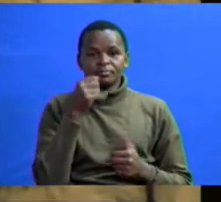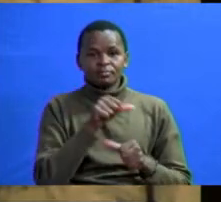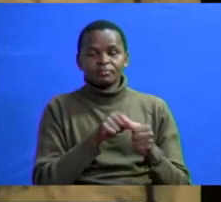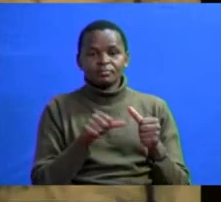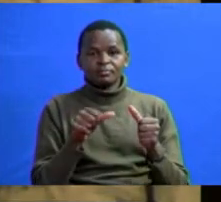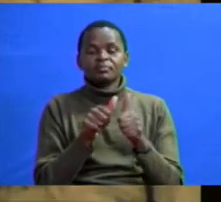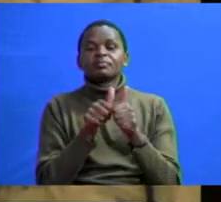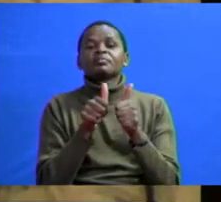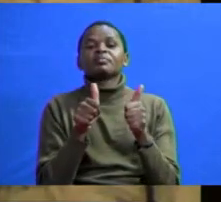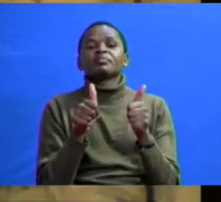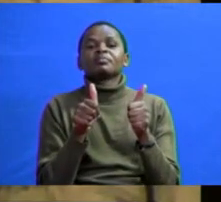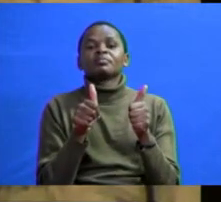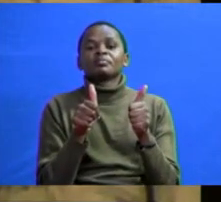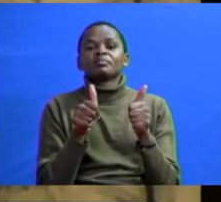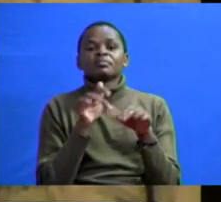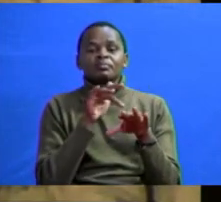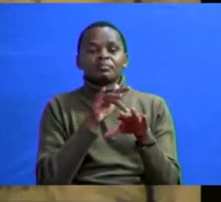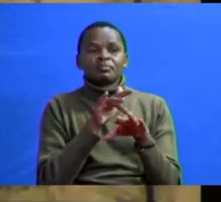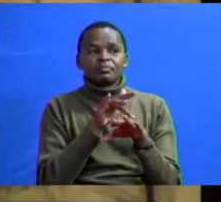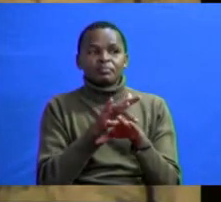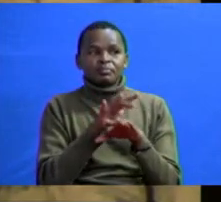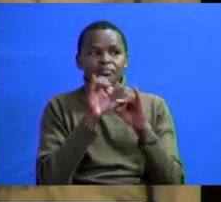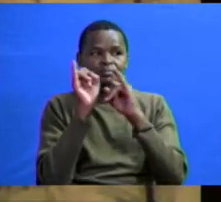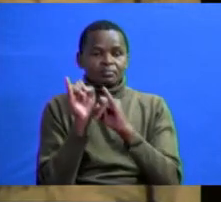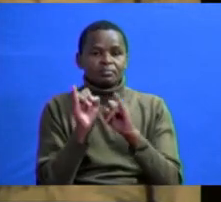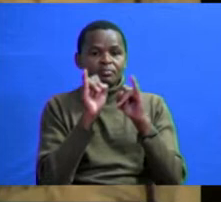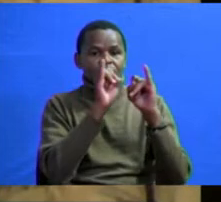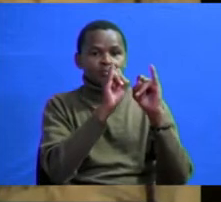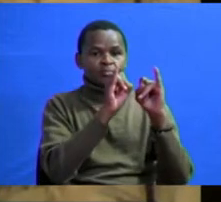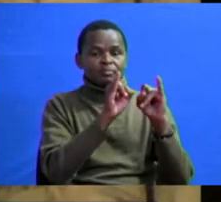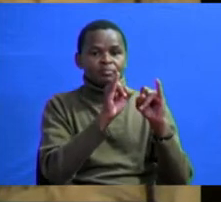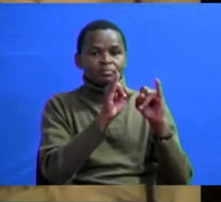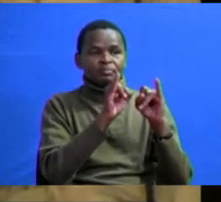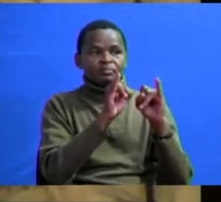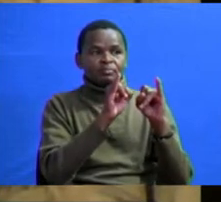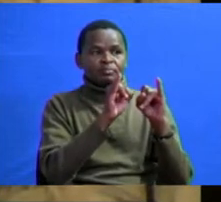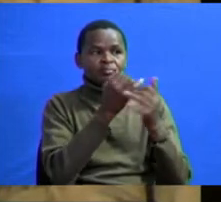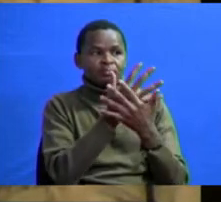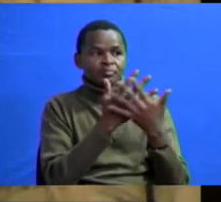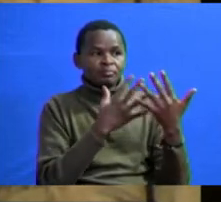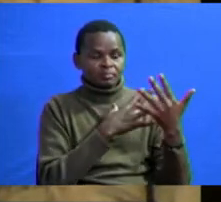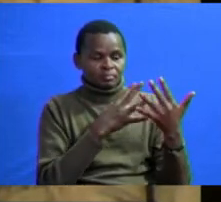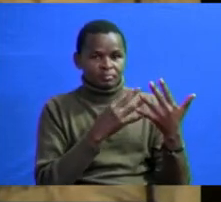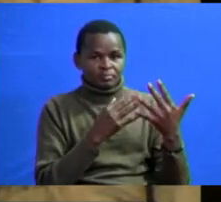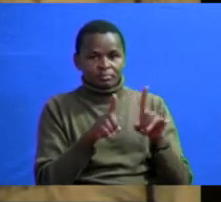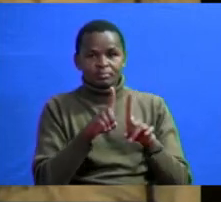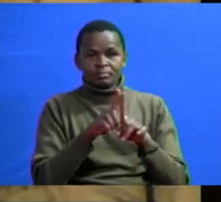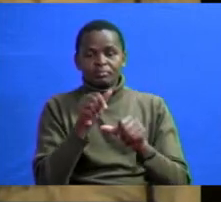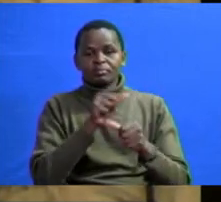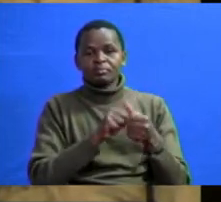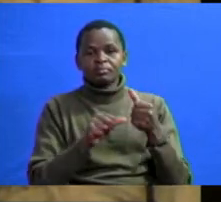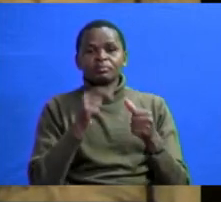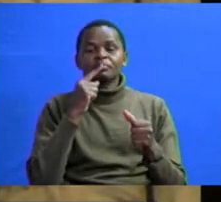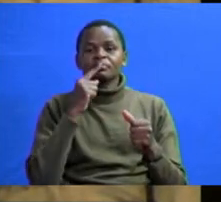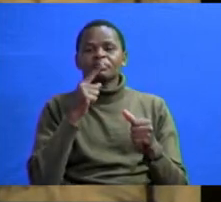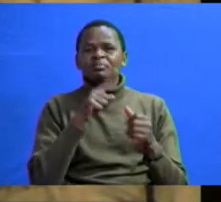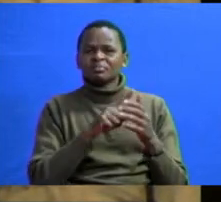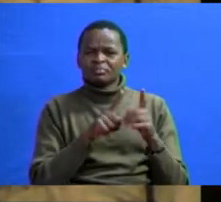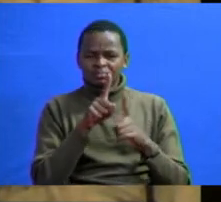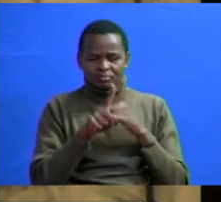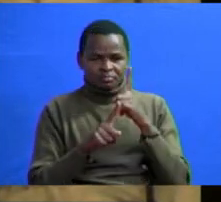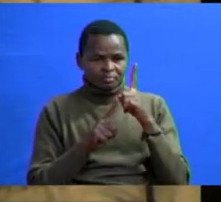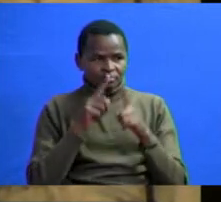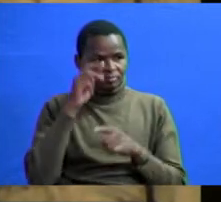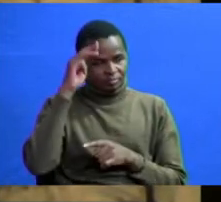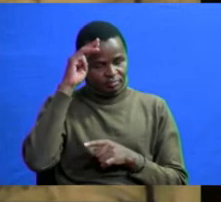well-being that affects how an individual feels, thinks, and even act. So when we talk about